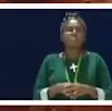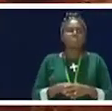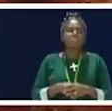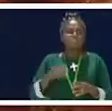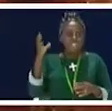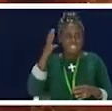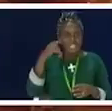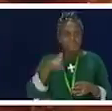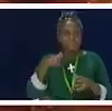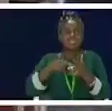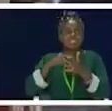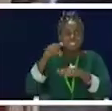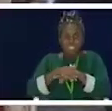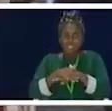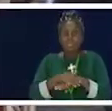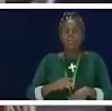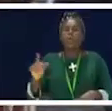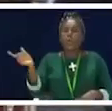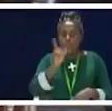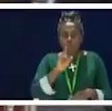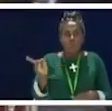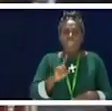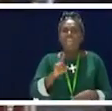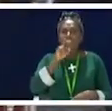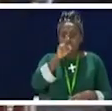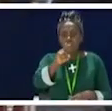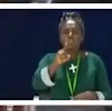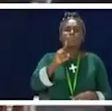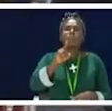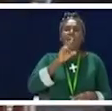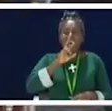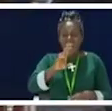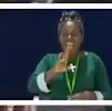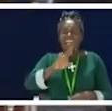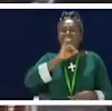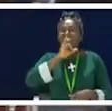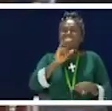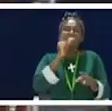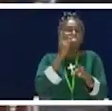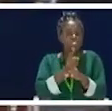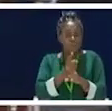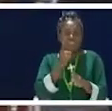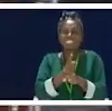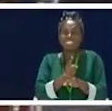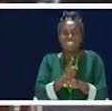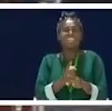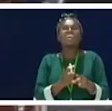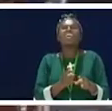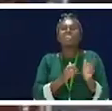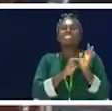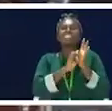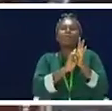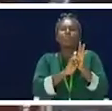tonight. Where you are is just a reaction to reality.